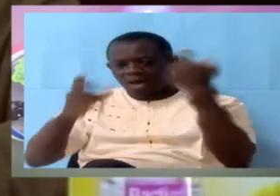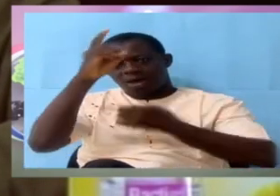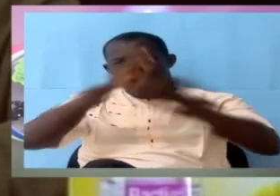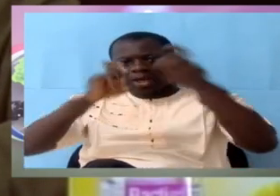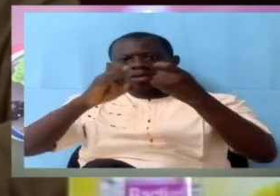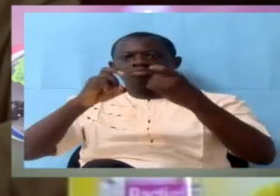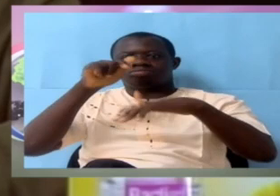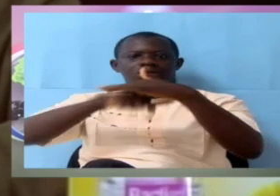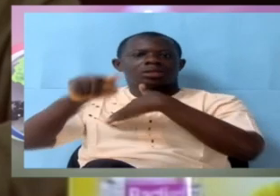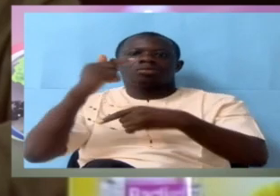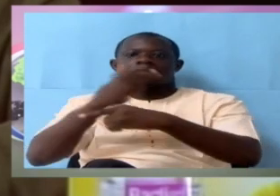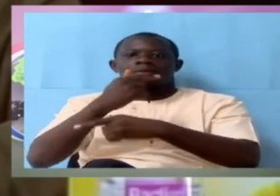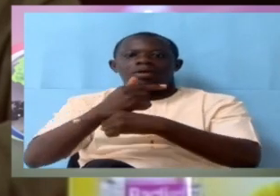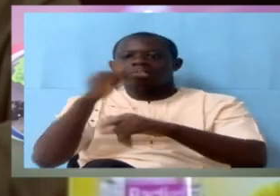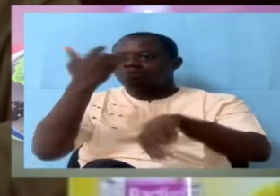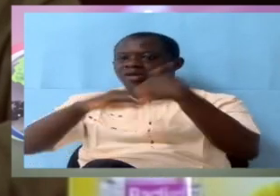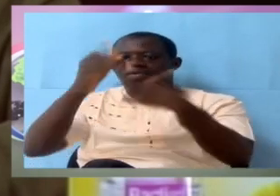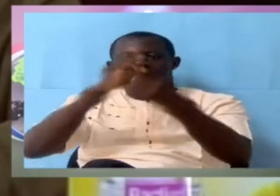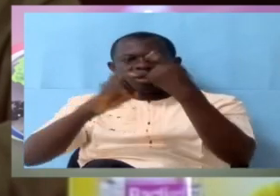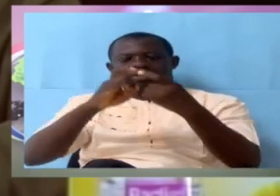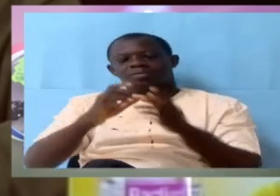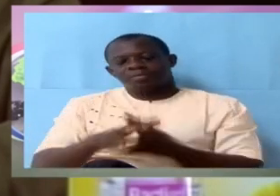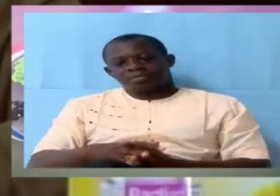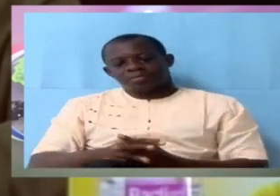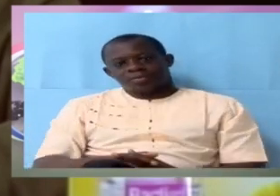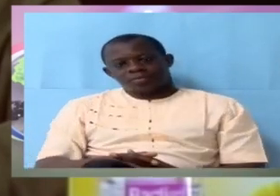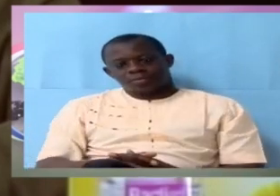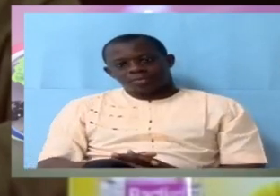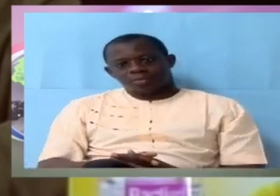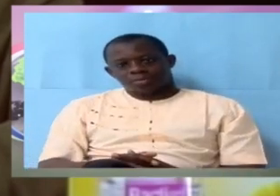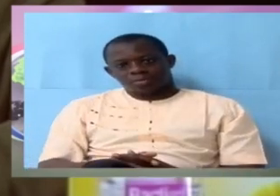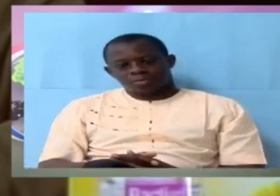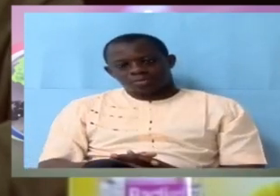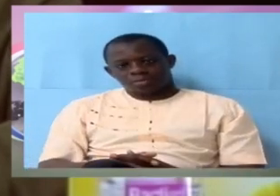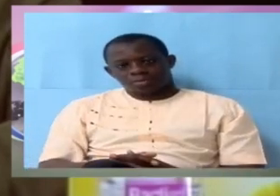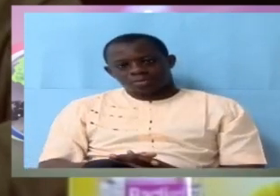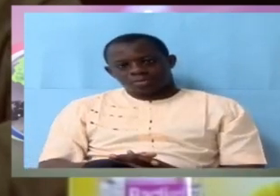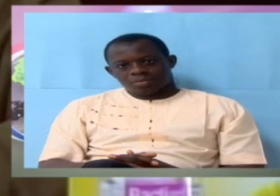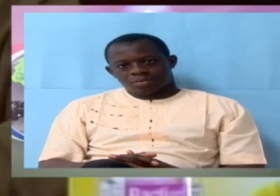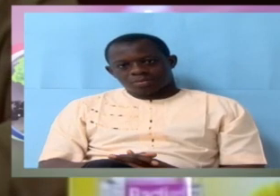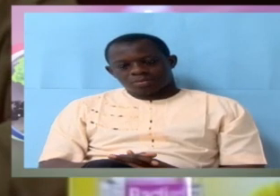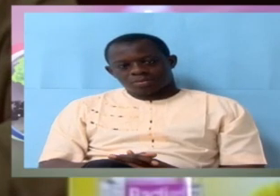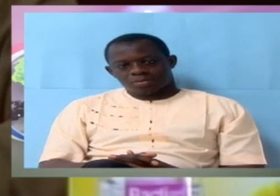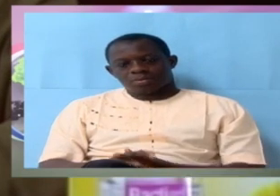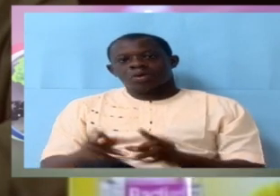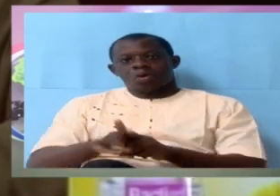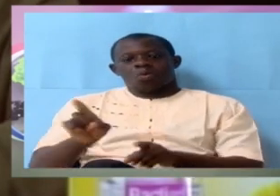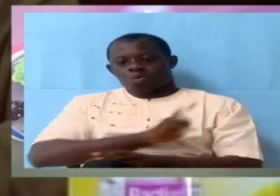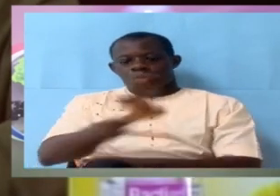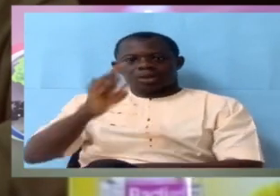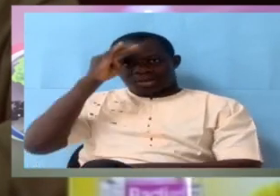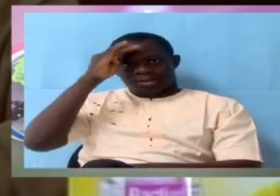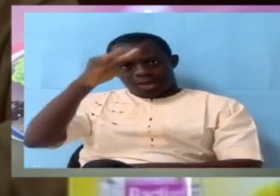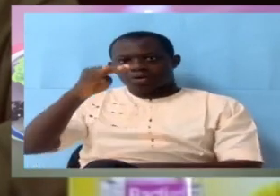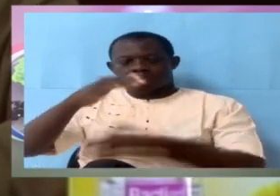Mbe jikiring mbe aladan la fanyi nyonku fasonglu alakana akenyim banko kan koteke. We thank you very much for